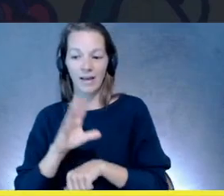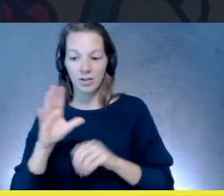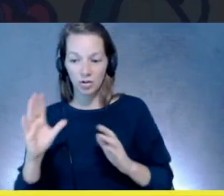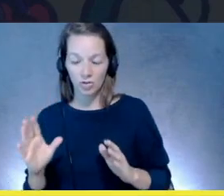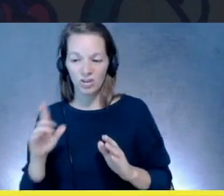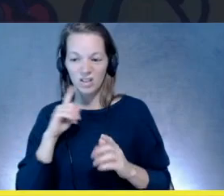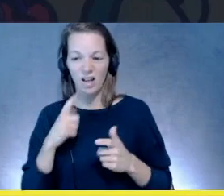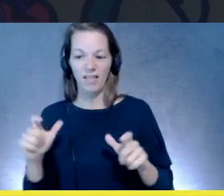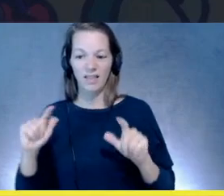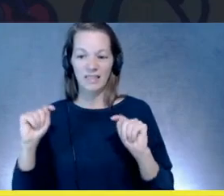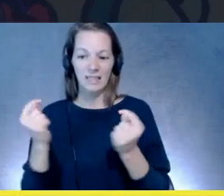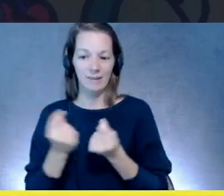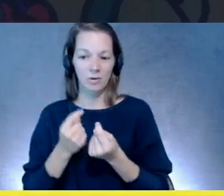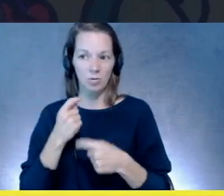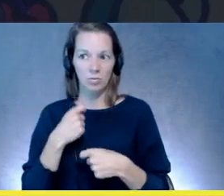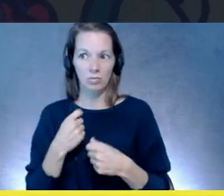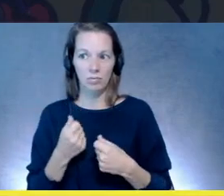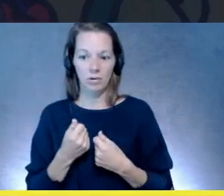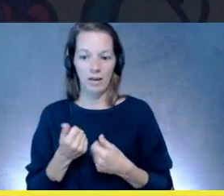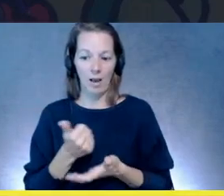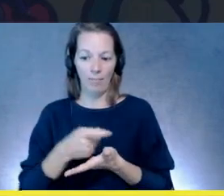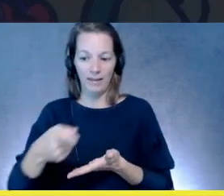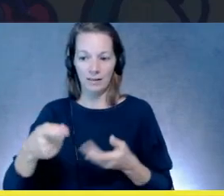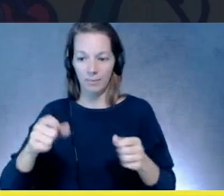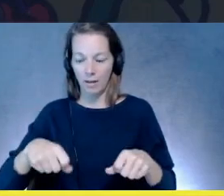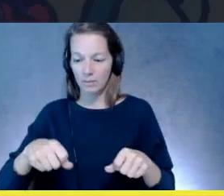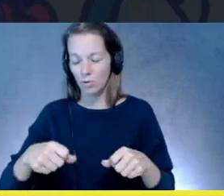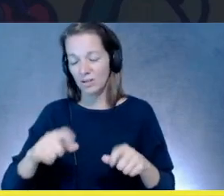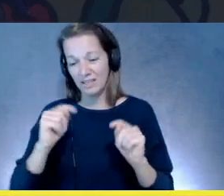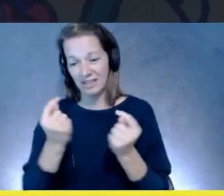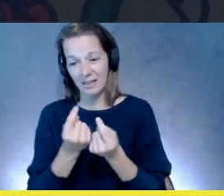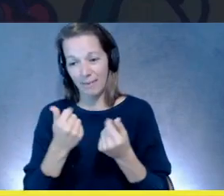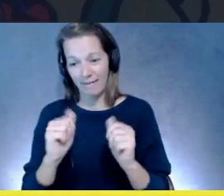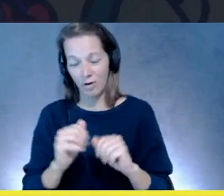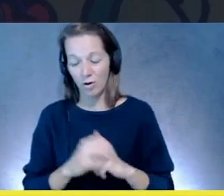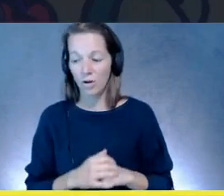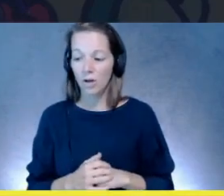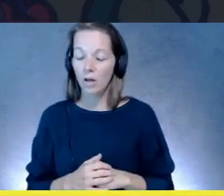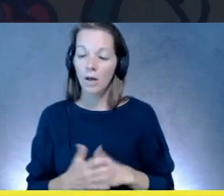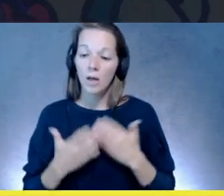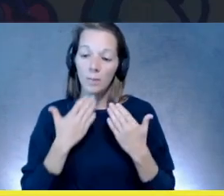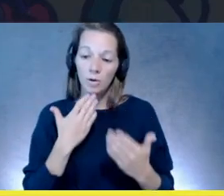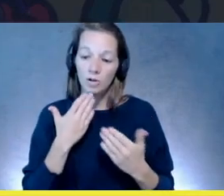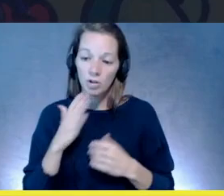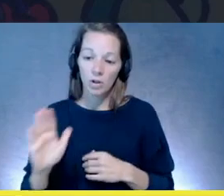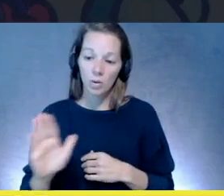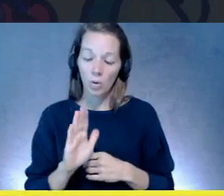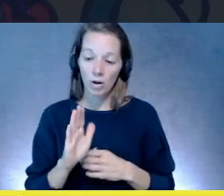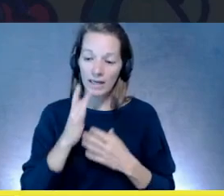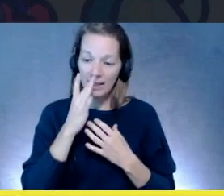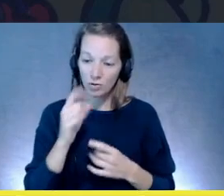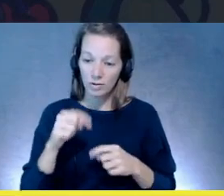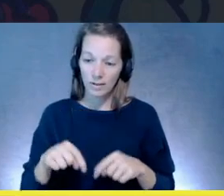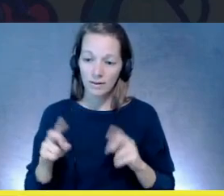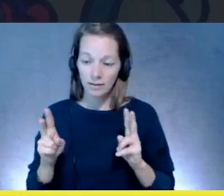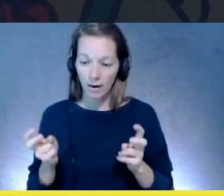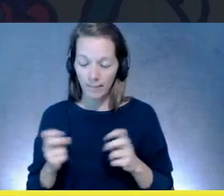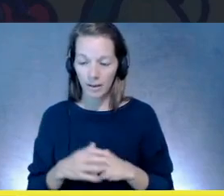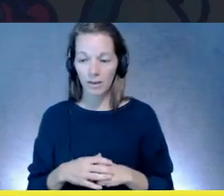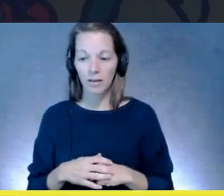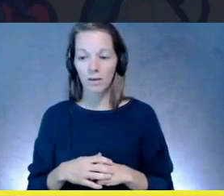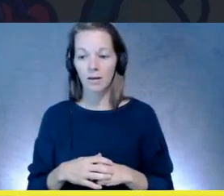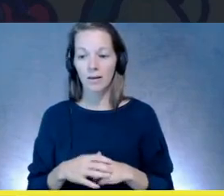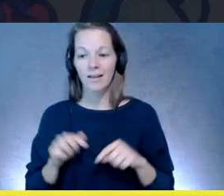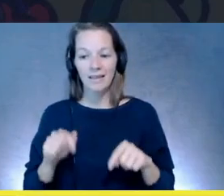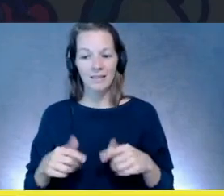this possible. It really is a team effort. So we appreciate your interest in the topic. This event